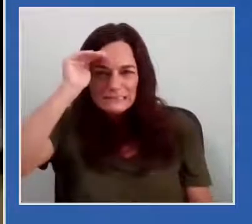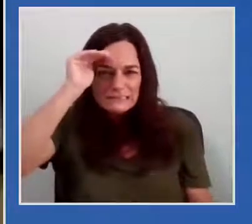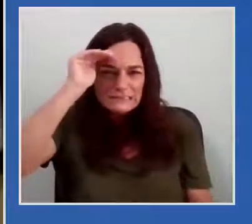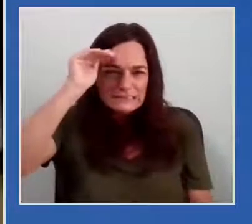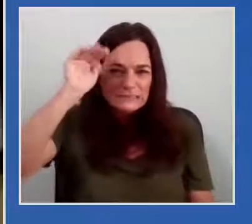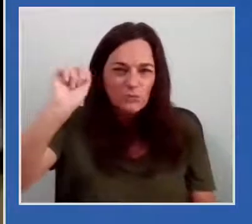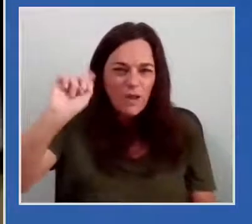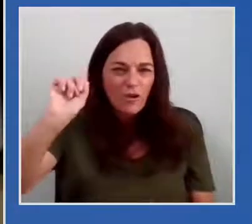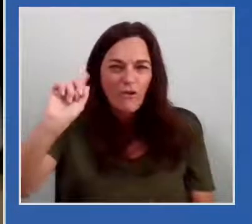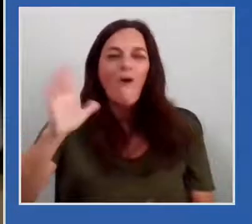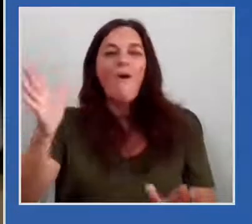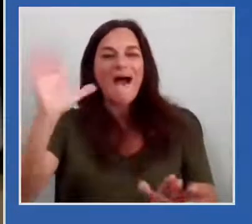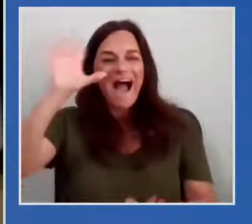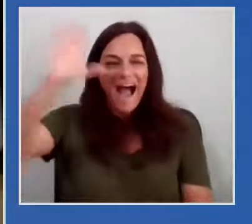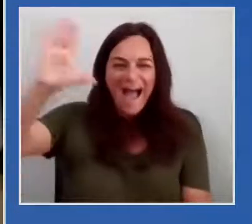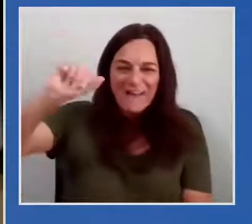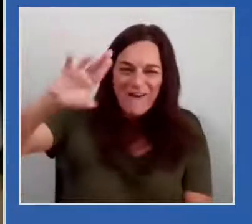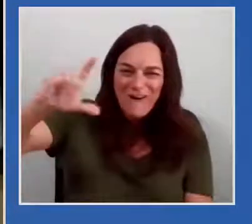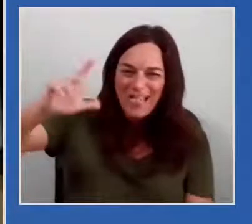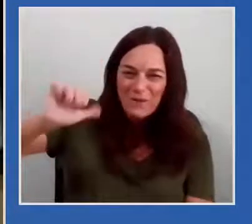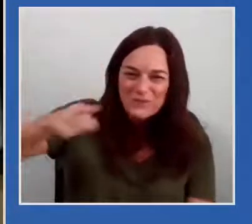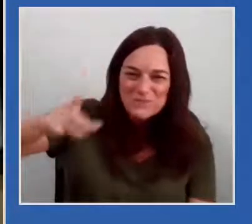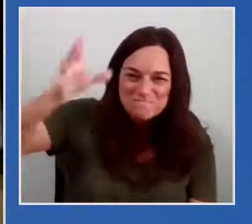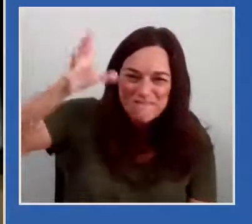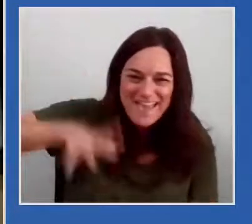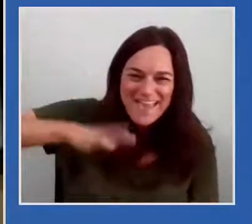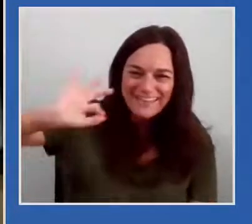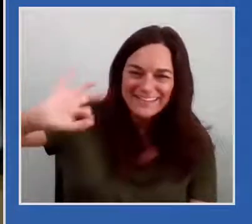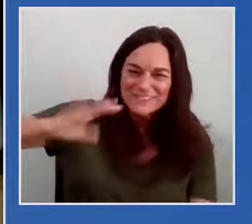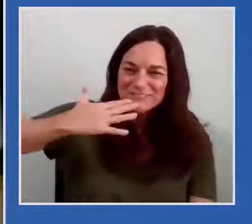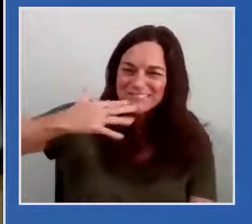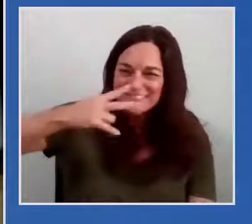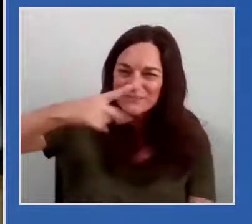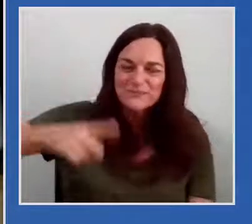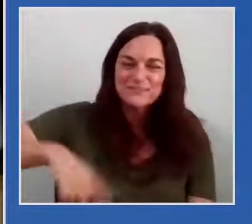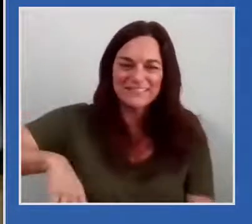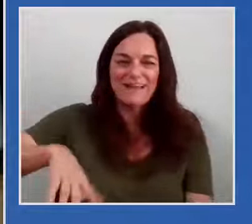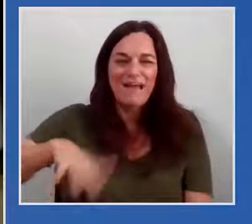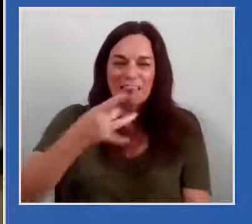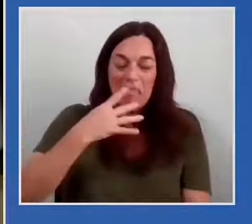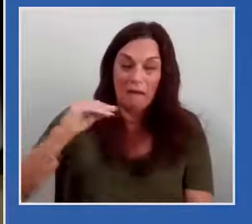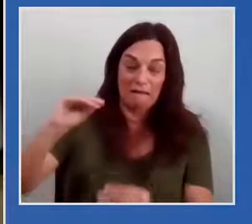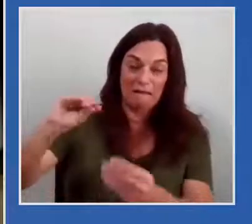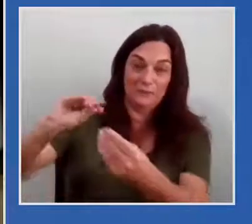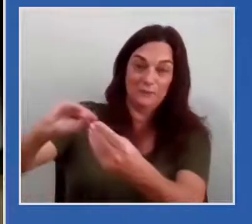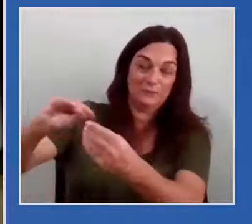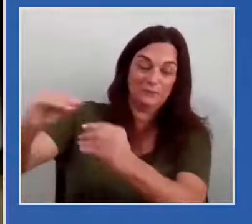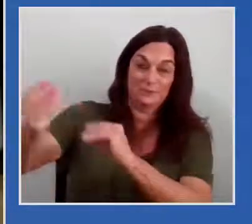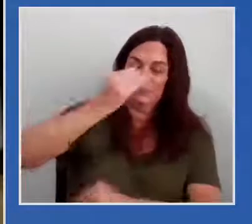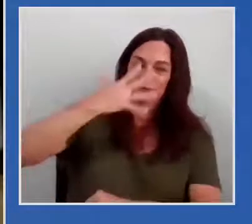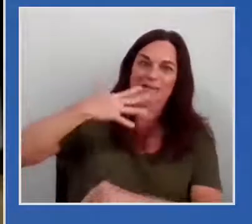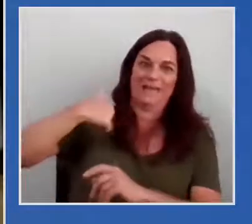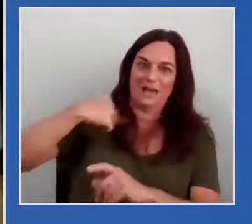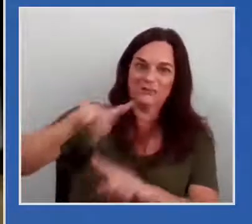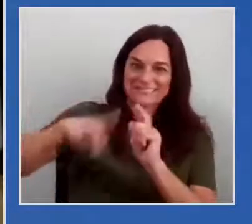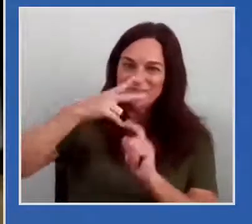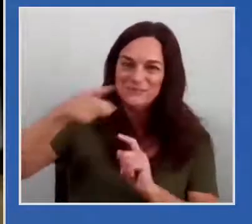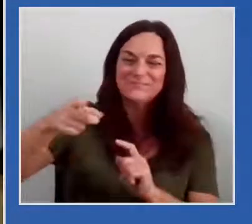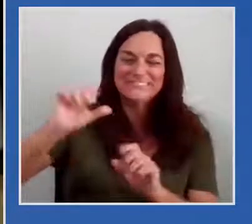All right, hey Carl, how are you, man? Good to see you. The light was shining right in my eyes looking at you, man. I